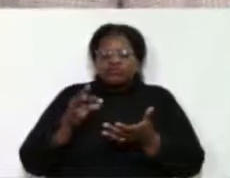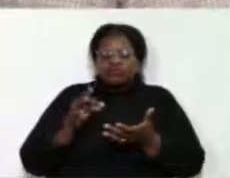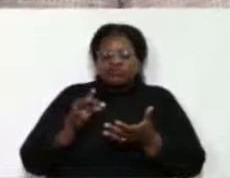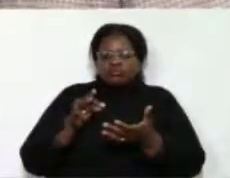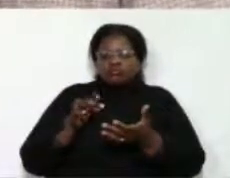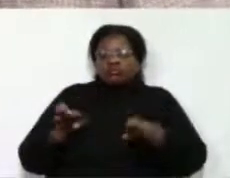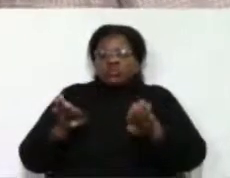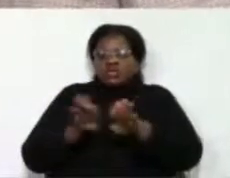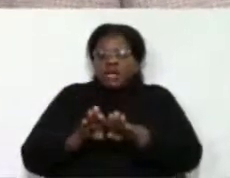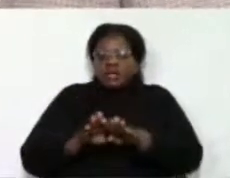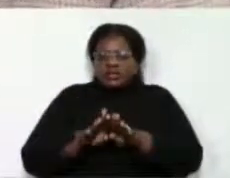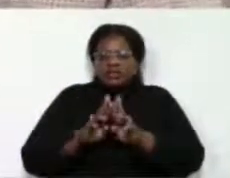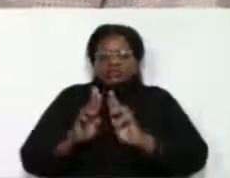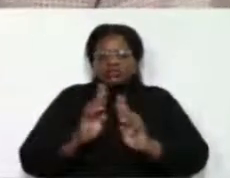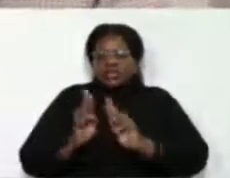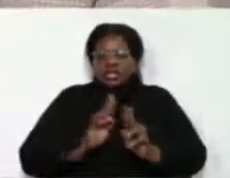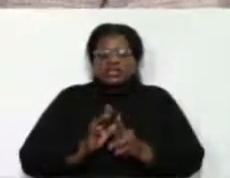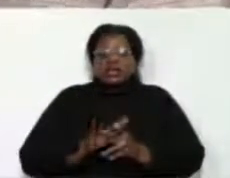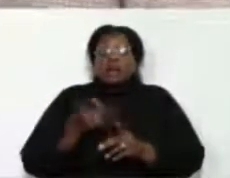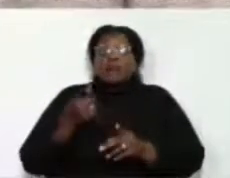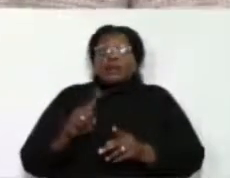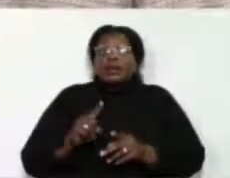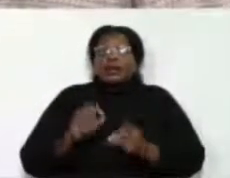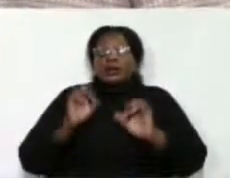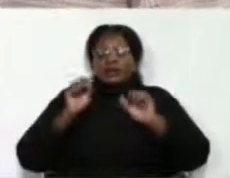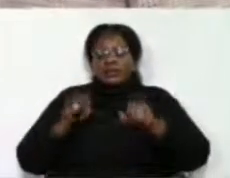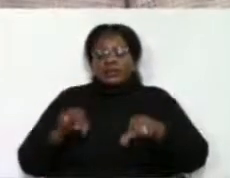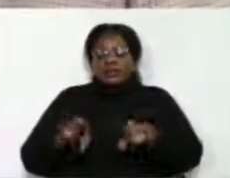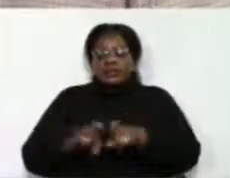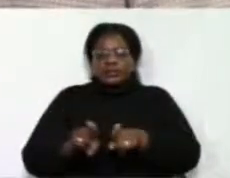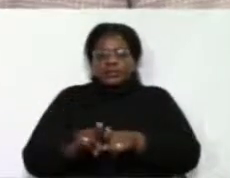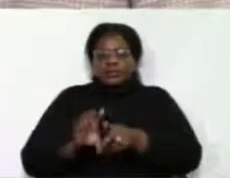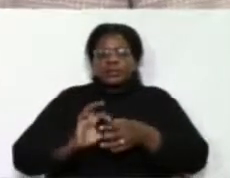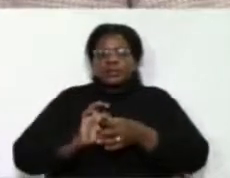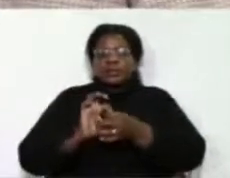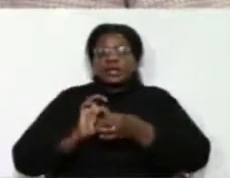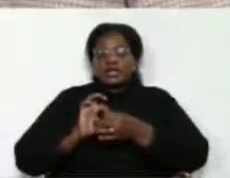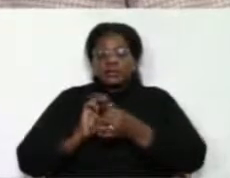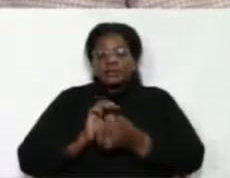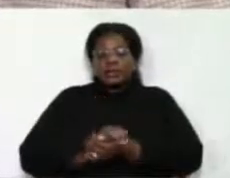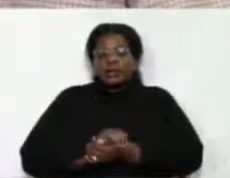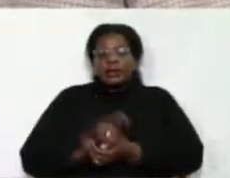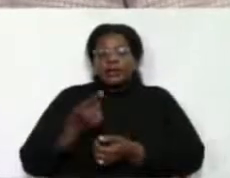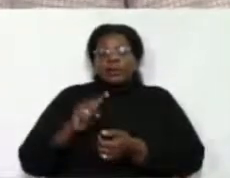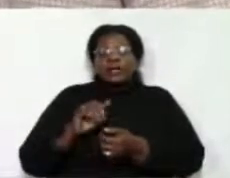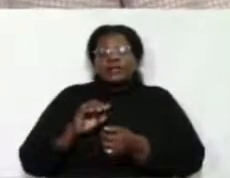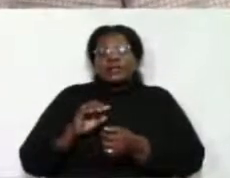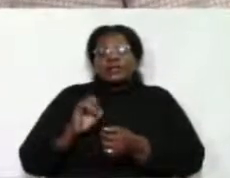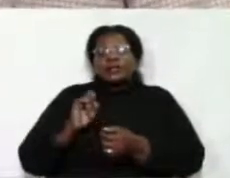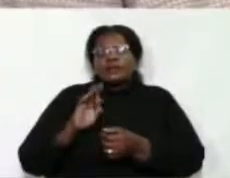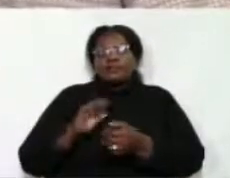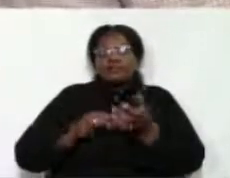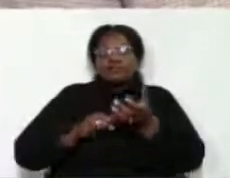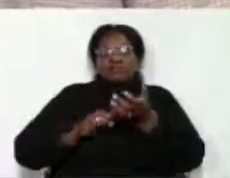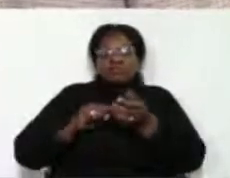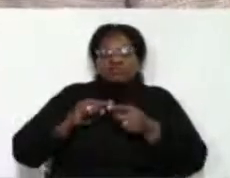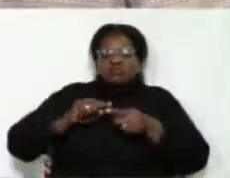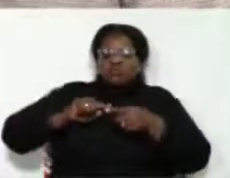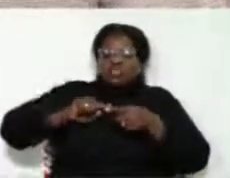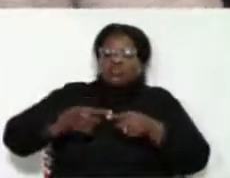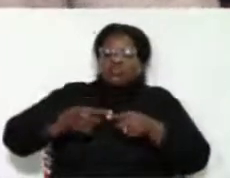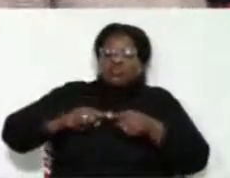share shares, but it's still some sort of partnership. And if that mechanic does a bad job, you go back to the supplier and